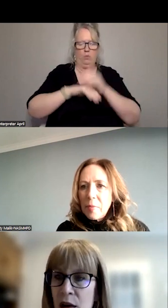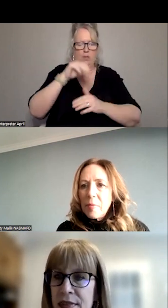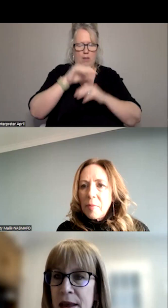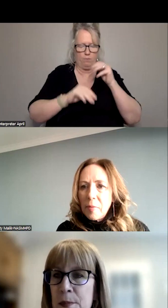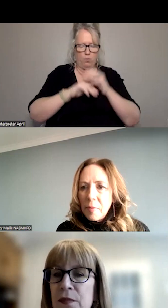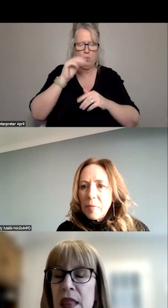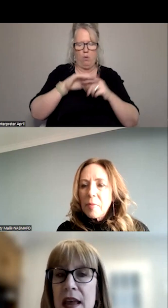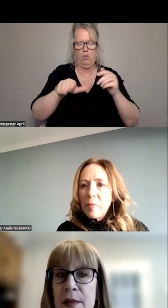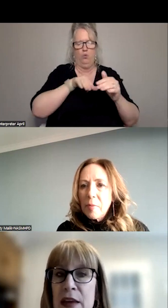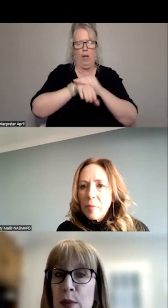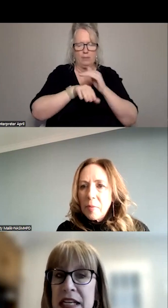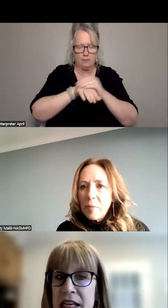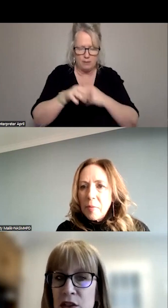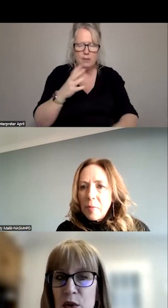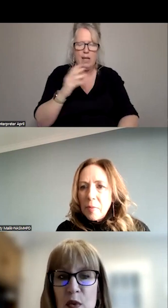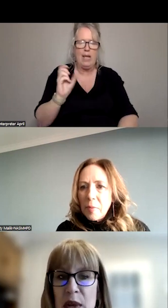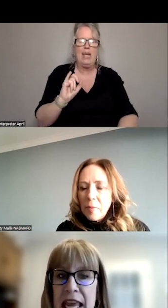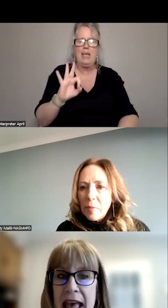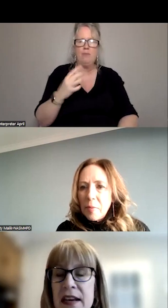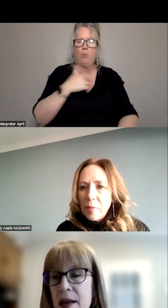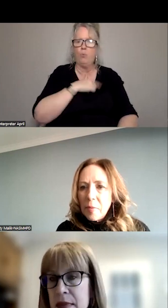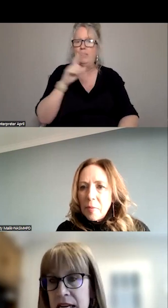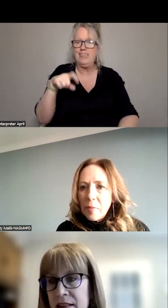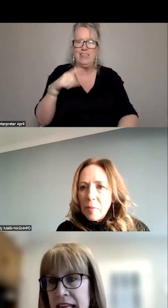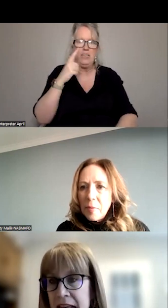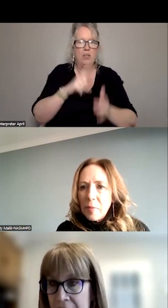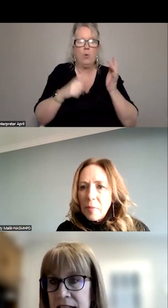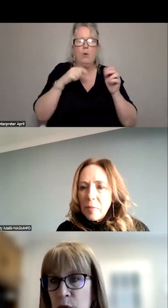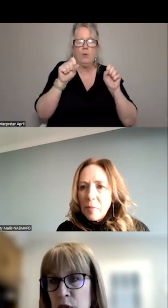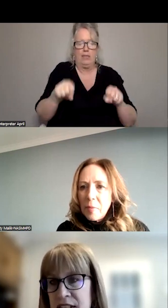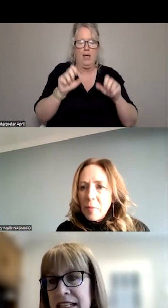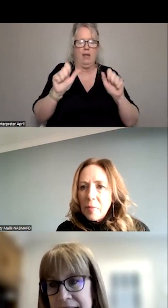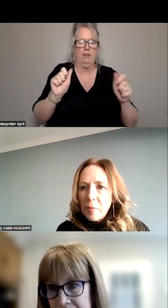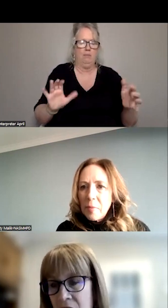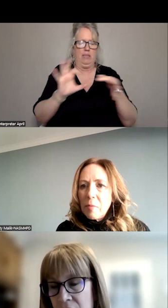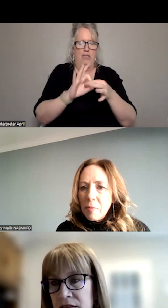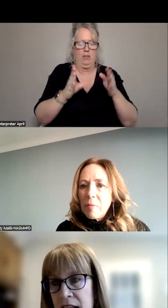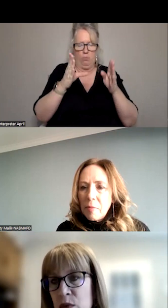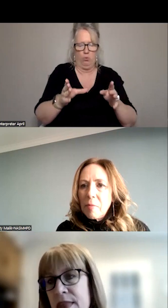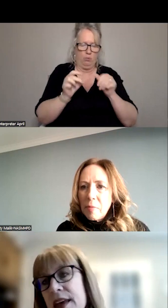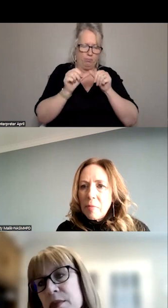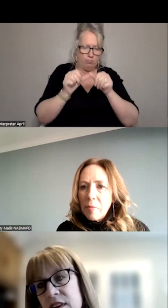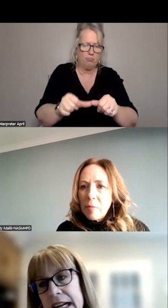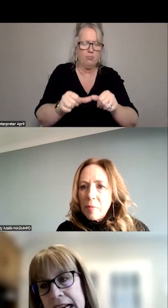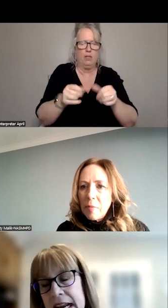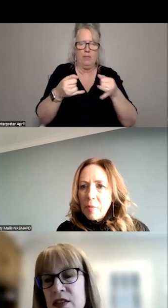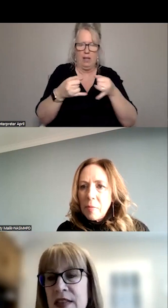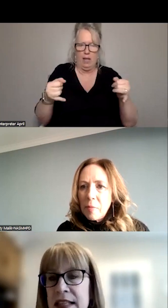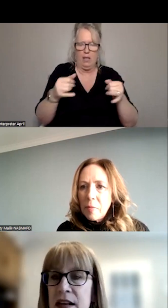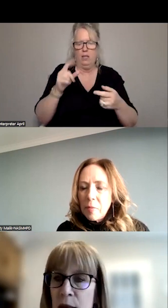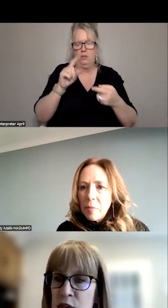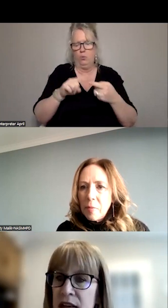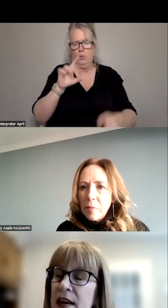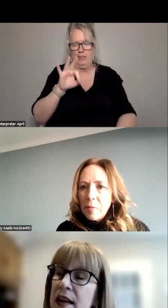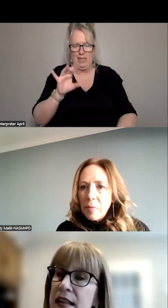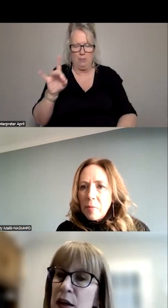that call with them. If we need to, we can immediately connect a person and stay on a line with them to 988. So that's